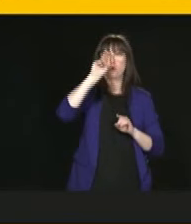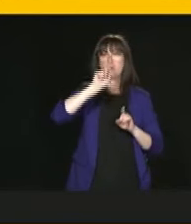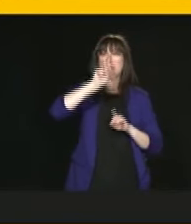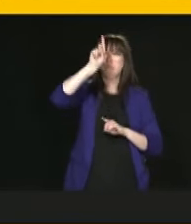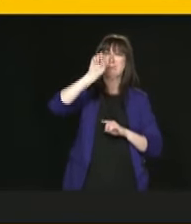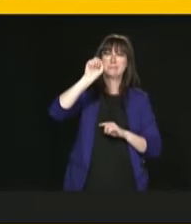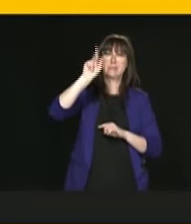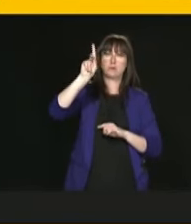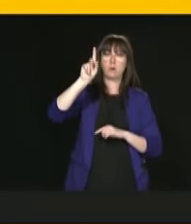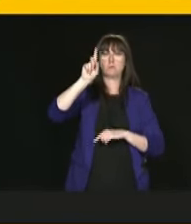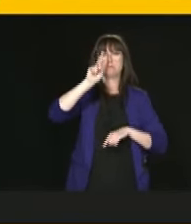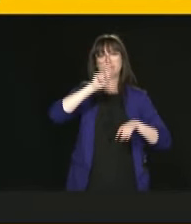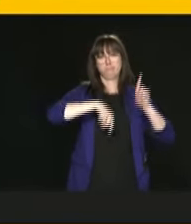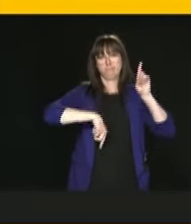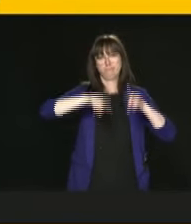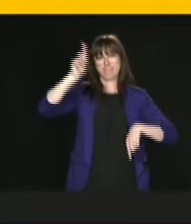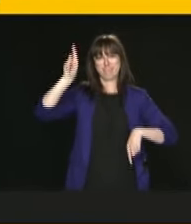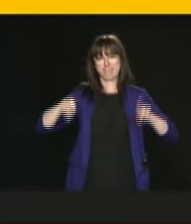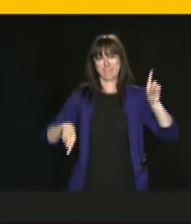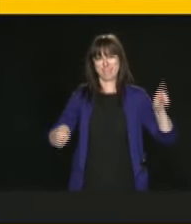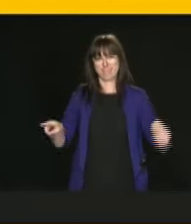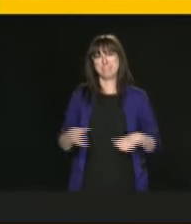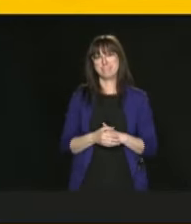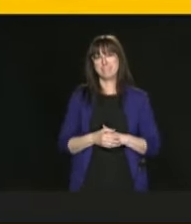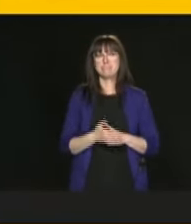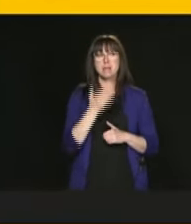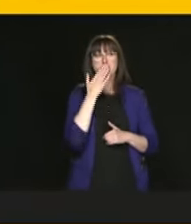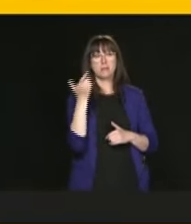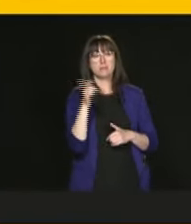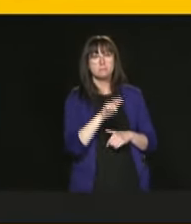Thank you, Doctor. We'll now turn to the room, starting with Christian Noël de Radio-Canada.